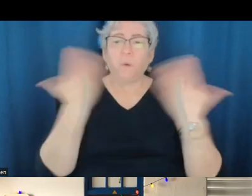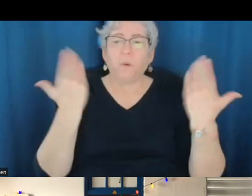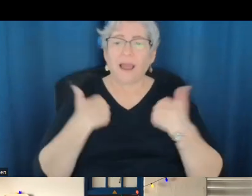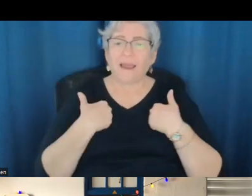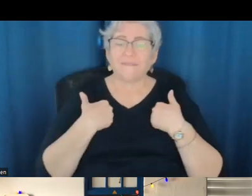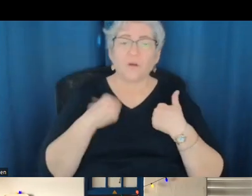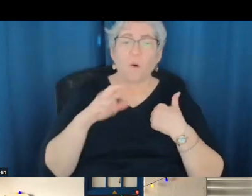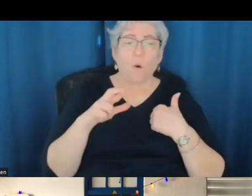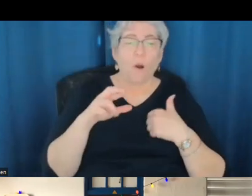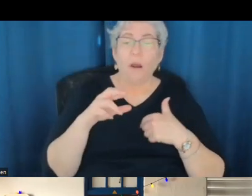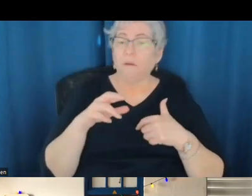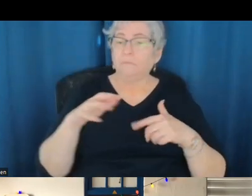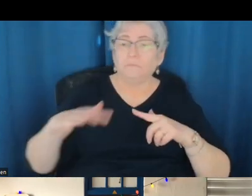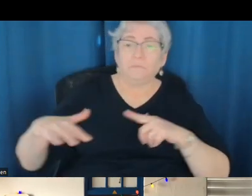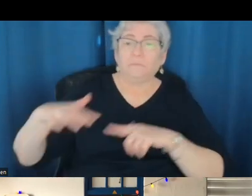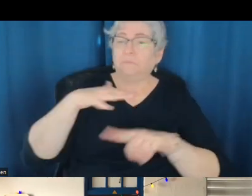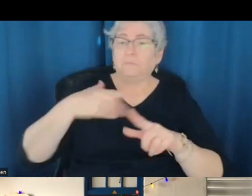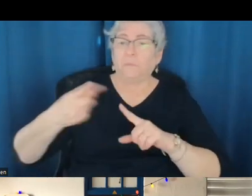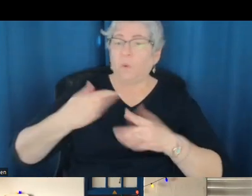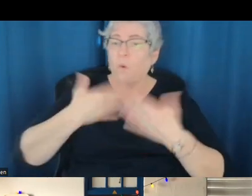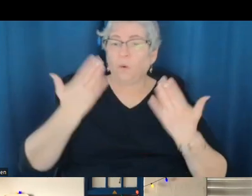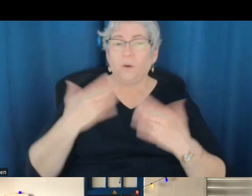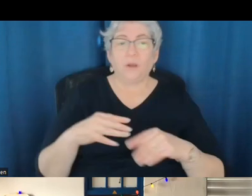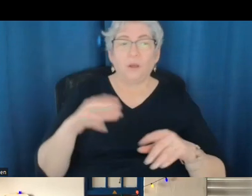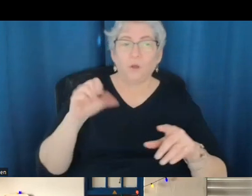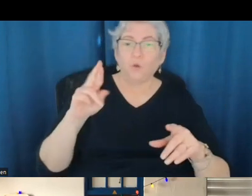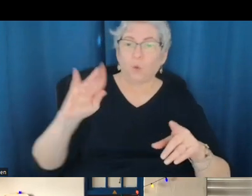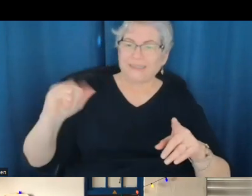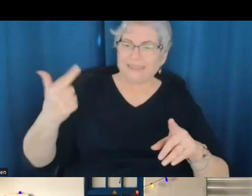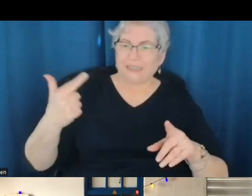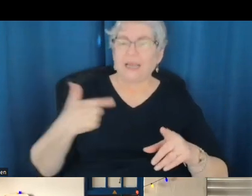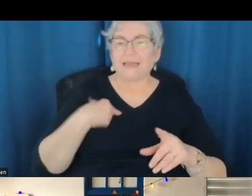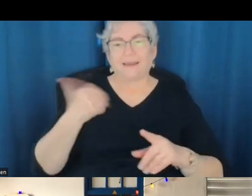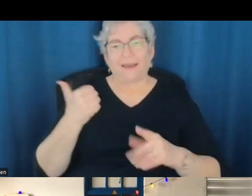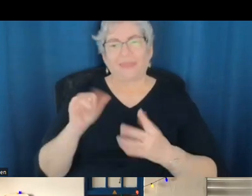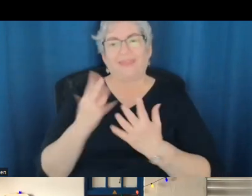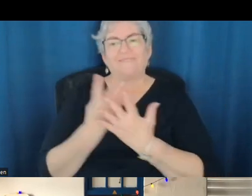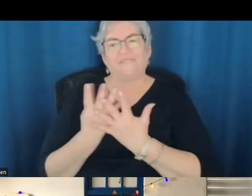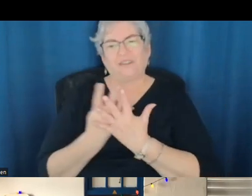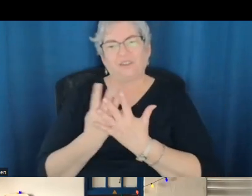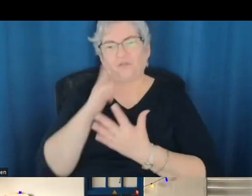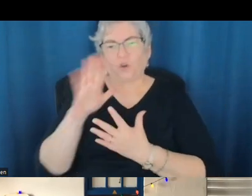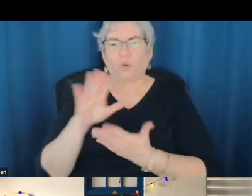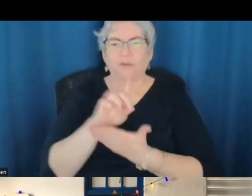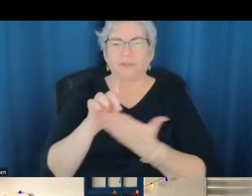or in the trade in general. Sourcing adds another filter to your design process.